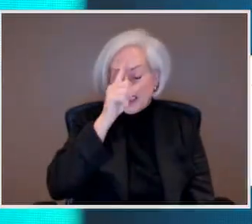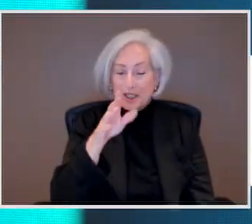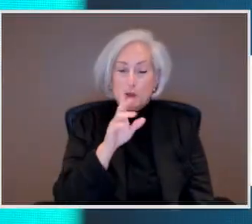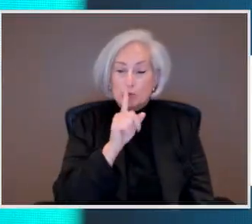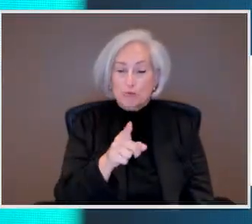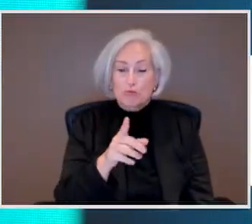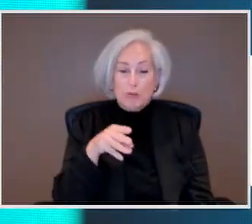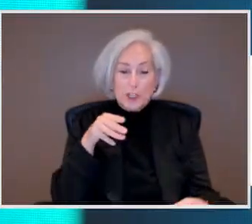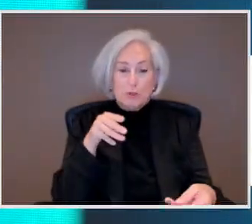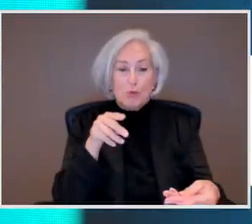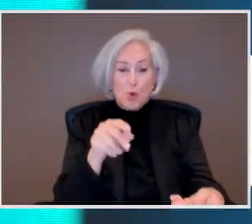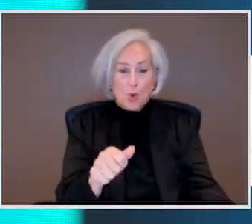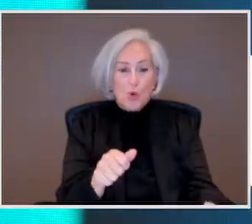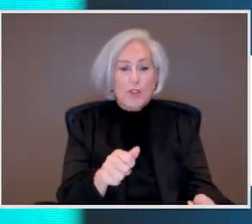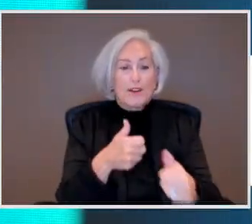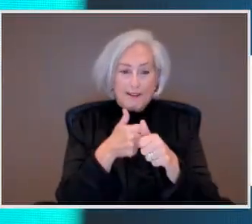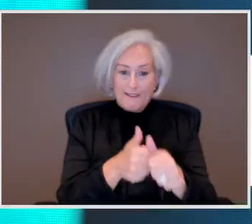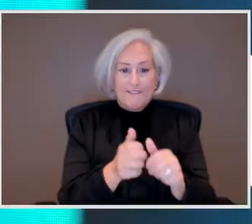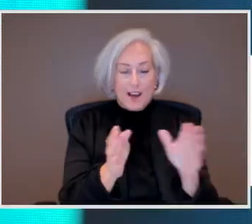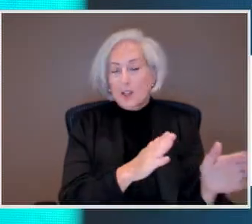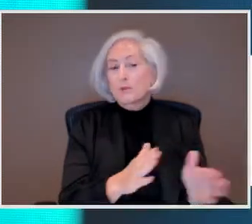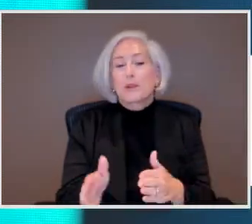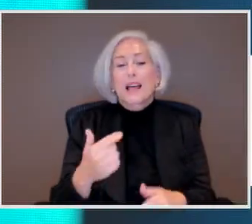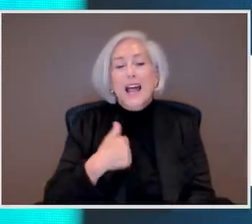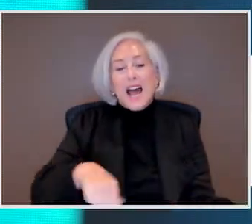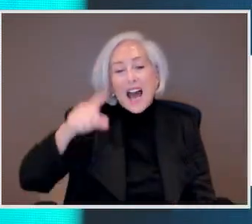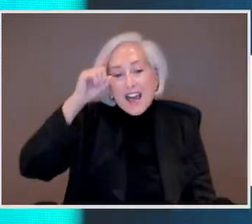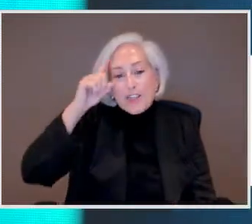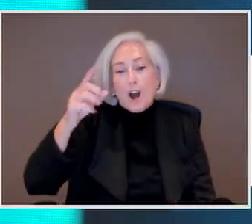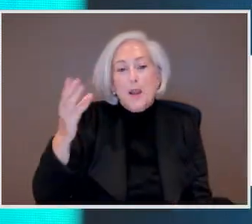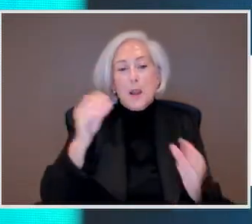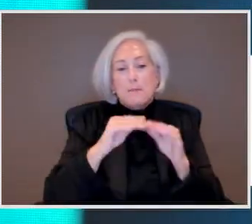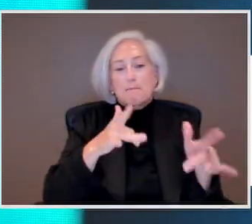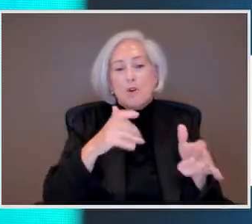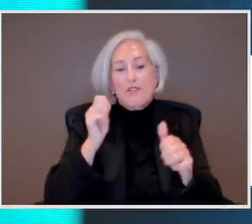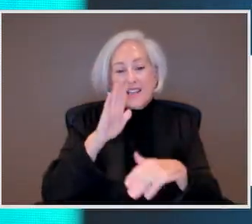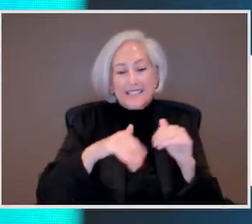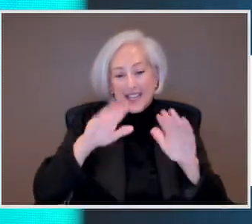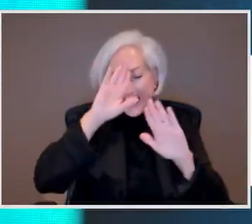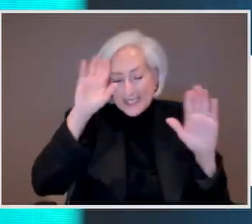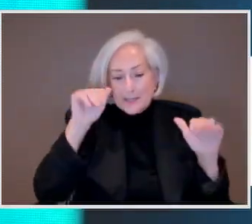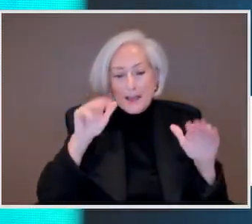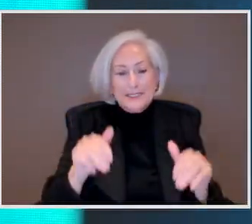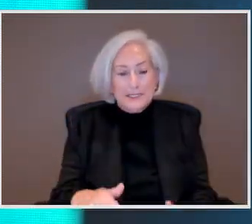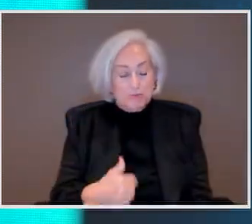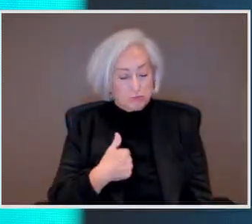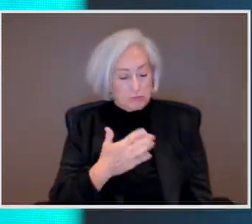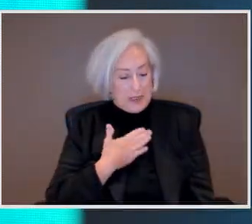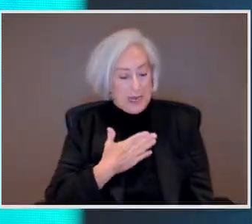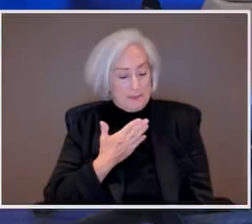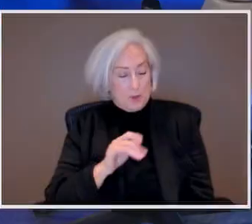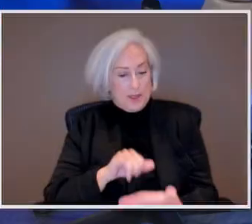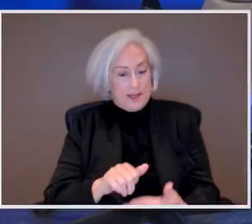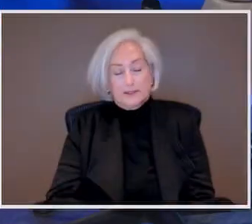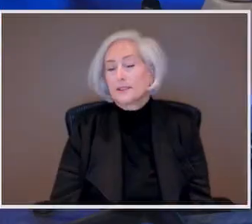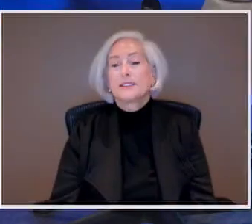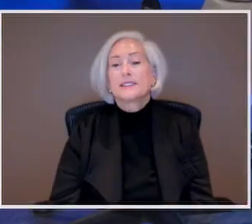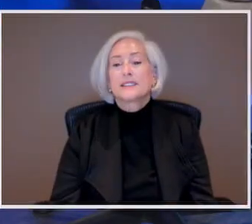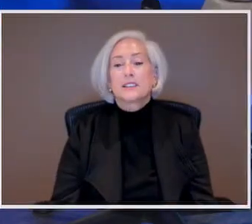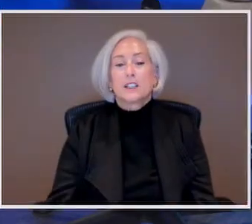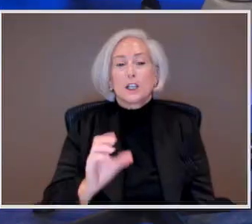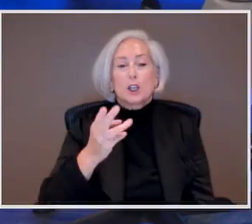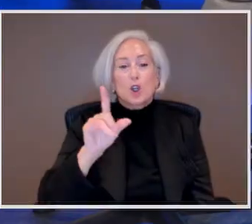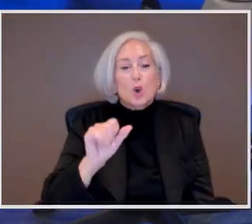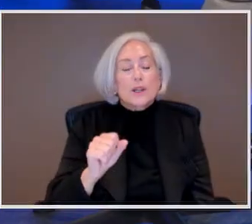went pretty according to plan, and I thought that it went a lot faster than it was even supposed to. So I was pretty happy with how everything worked out. So Chris, was there ever